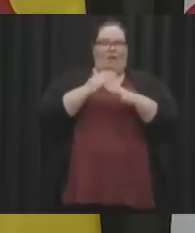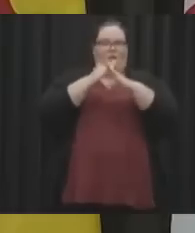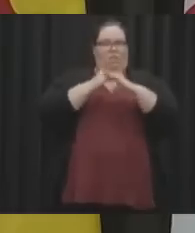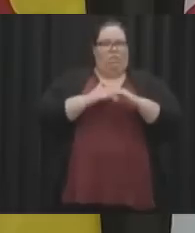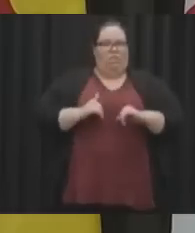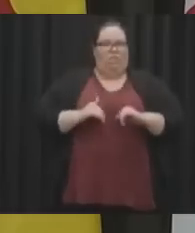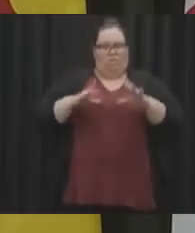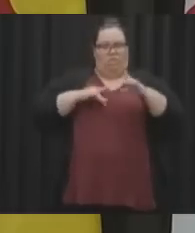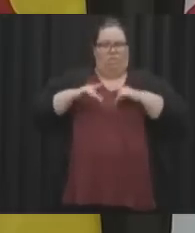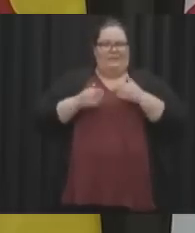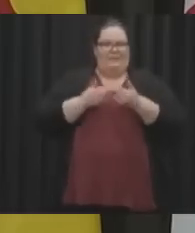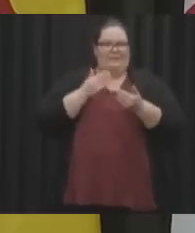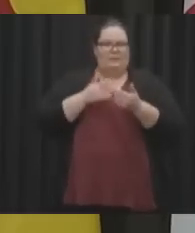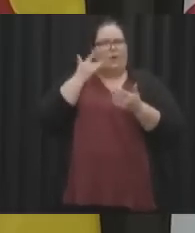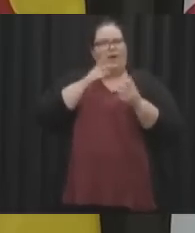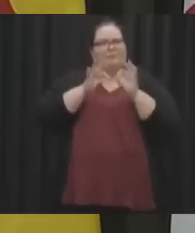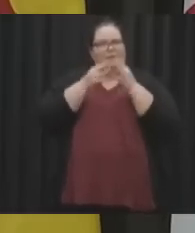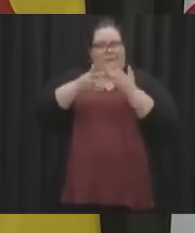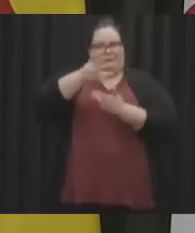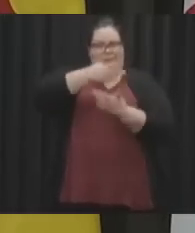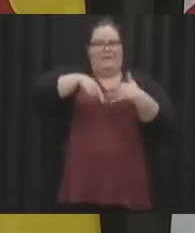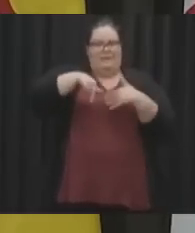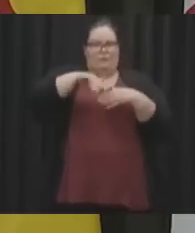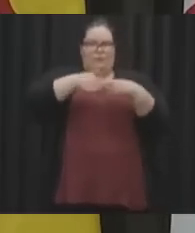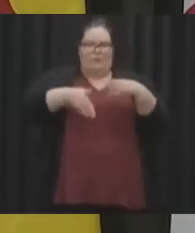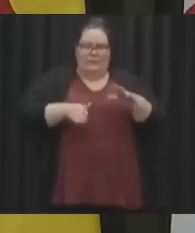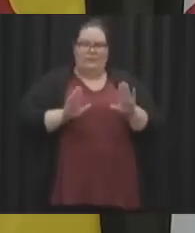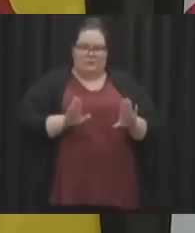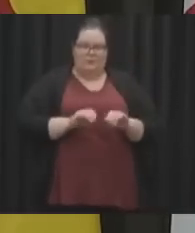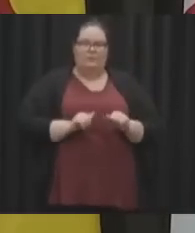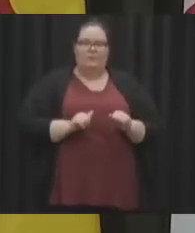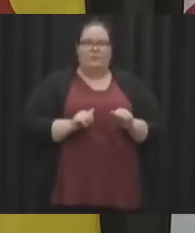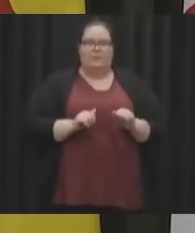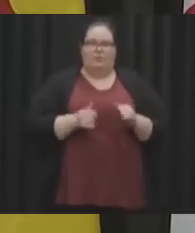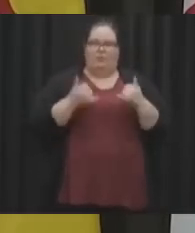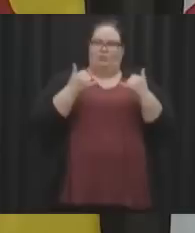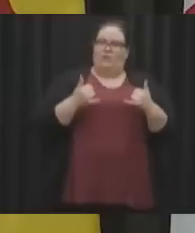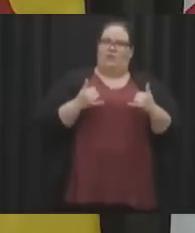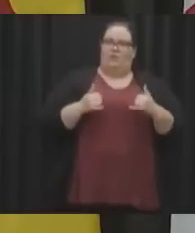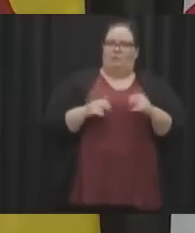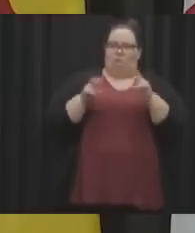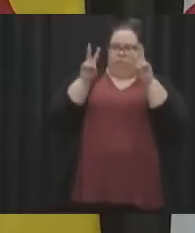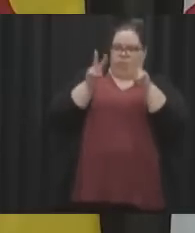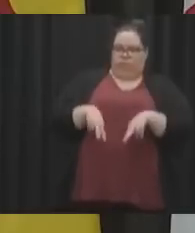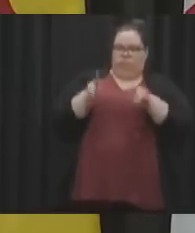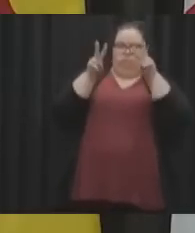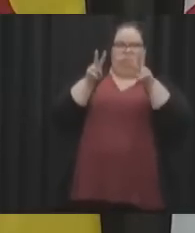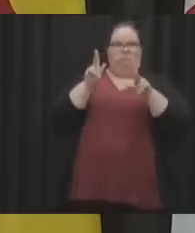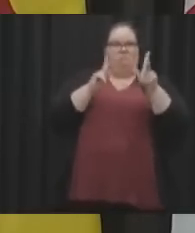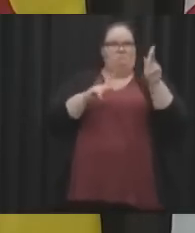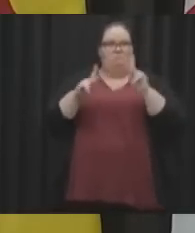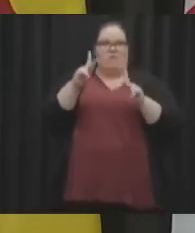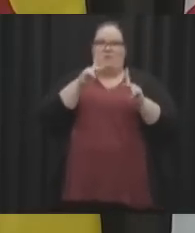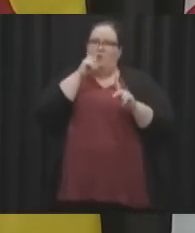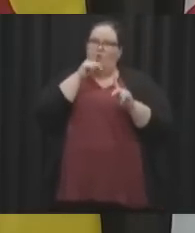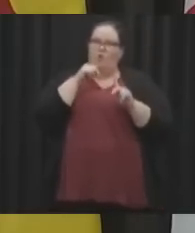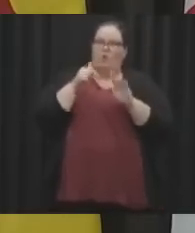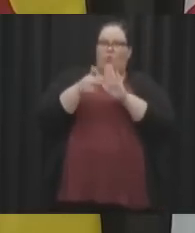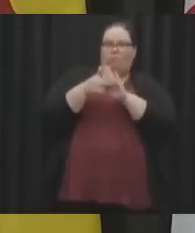website. This is a time to remember that we are truly in this together. Puis je voulais raconter une histoire aujourd'hui.